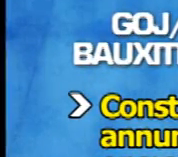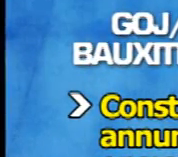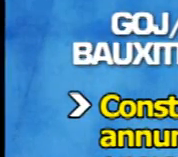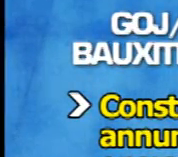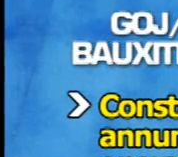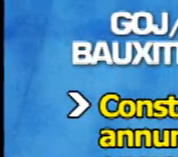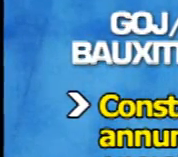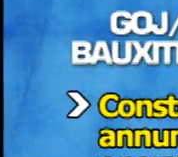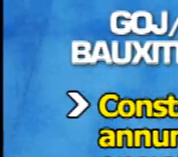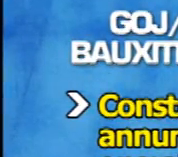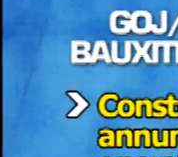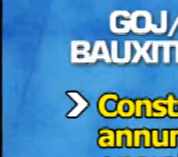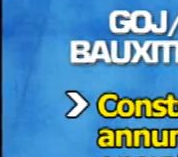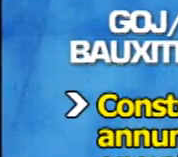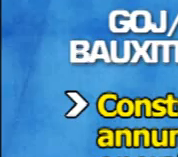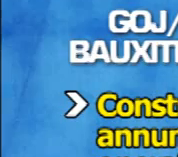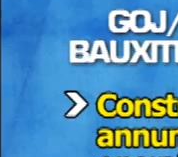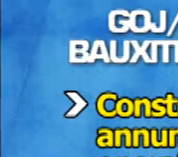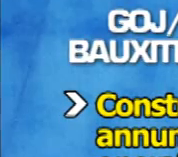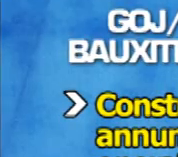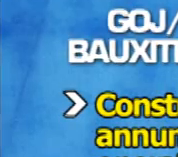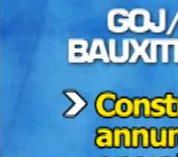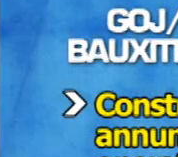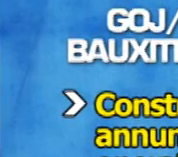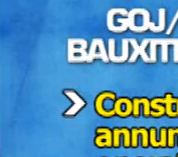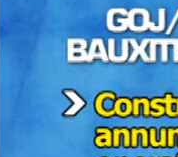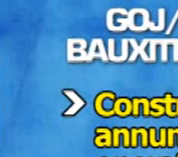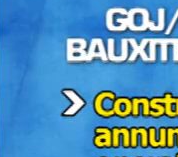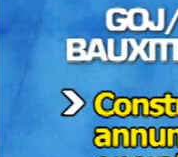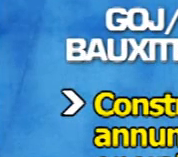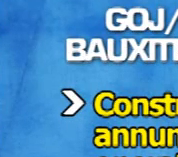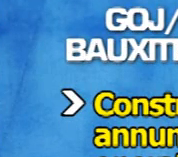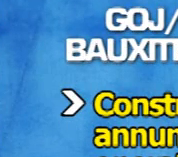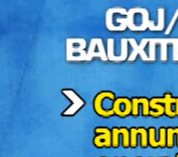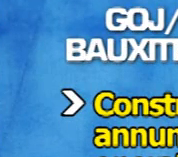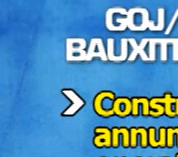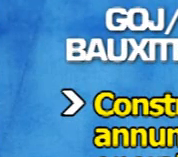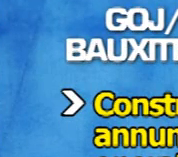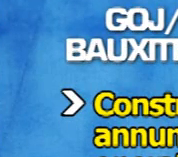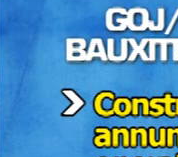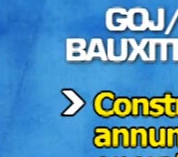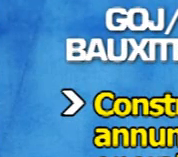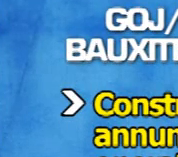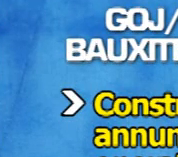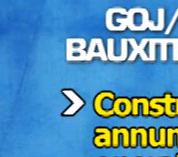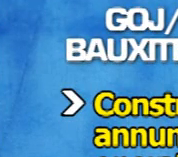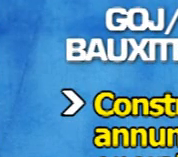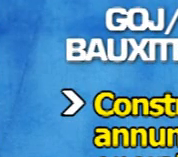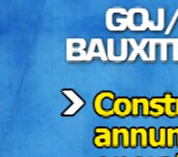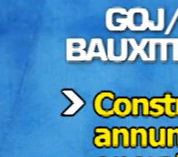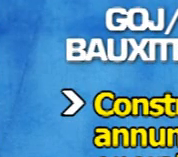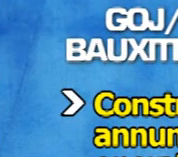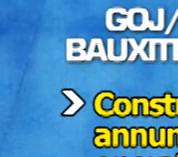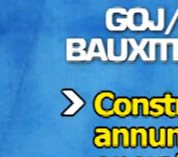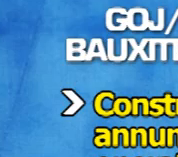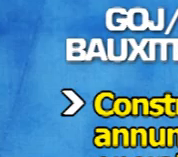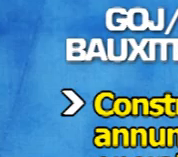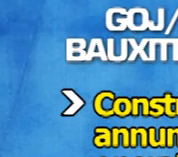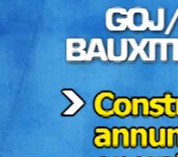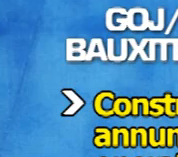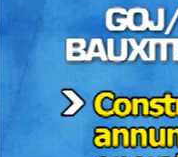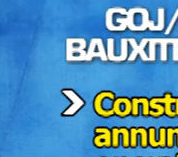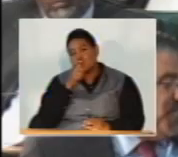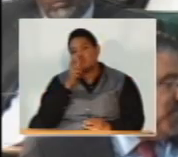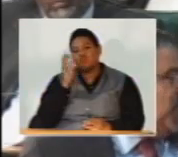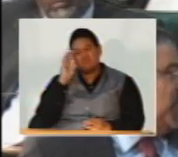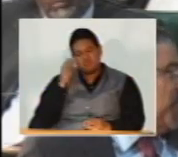A negotiation team to include a technical specialist in environmental management is tasked with settling the terms of definitive agreements within